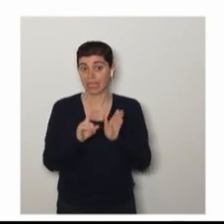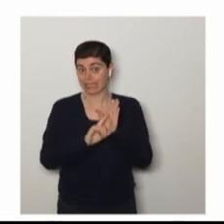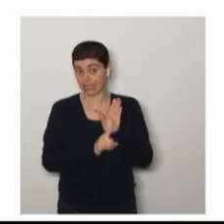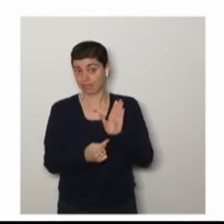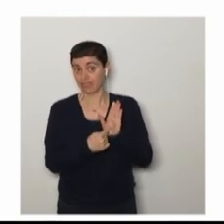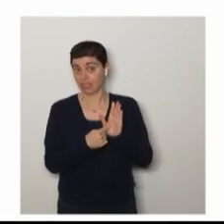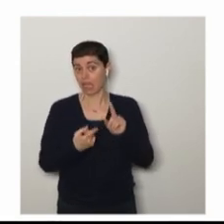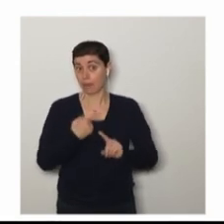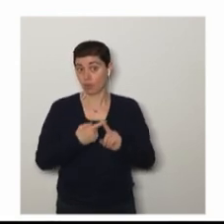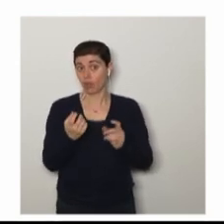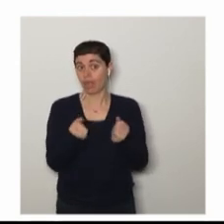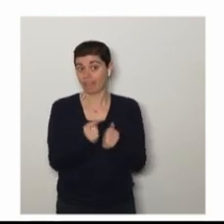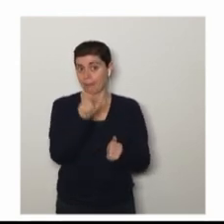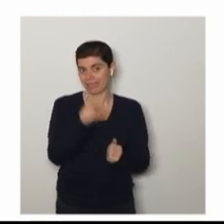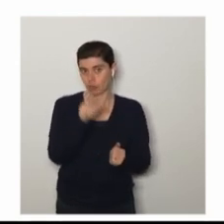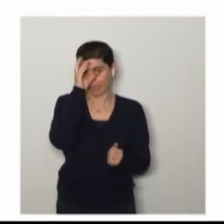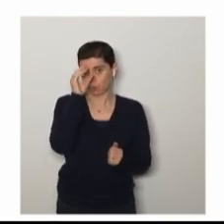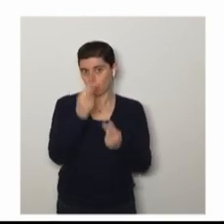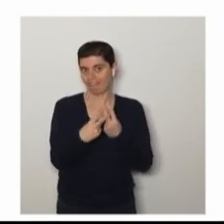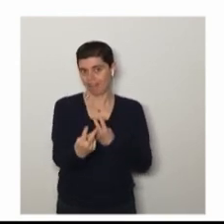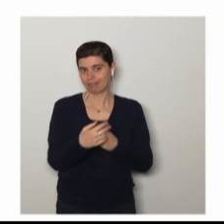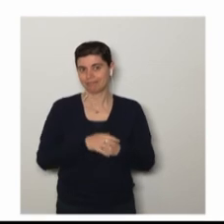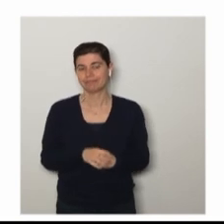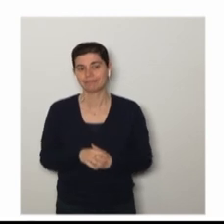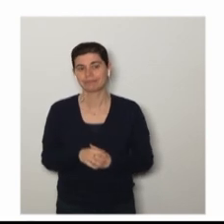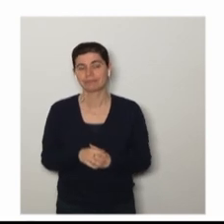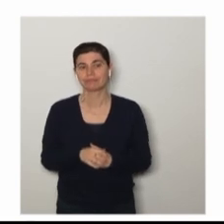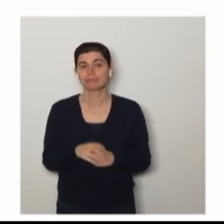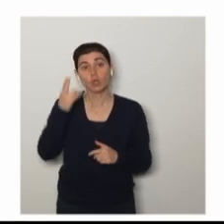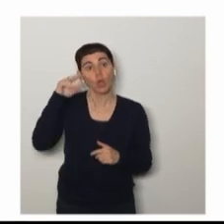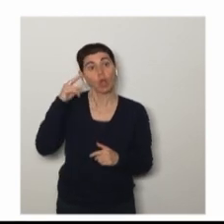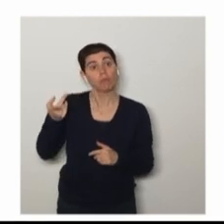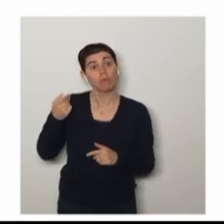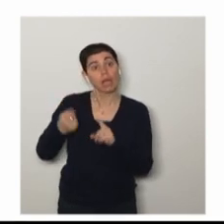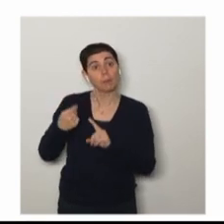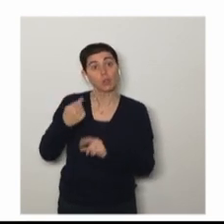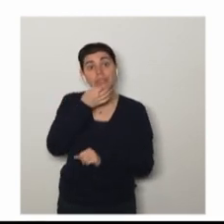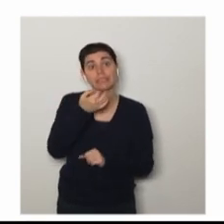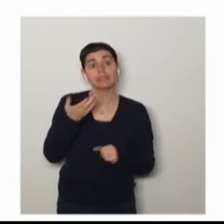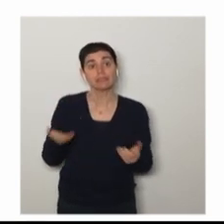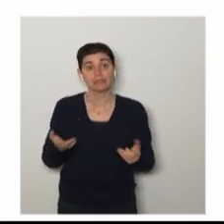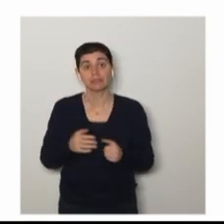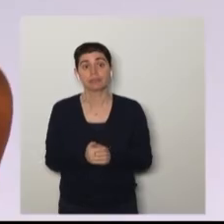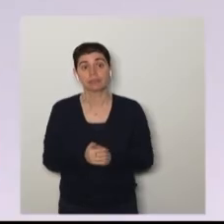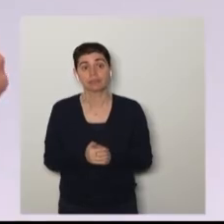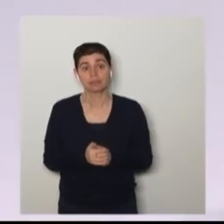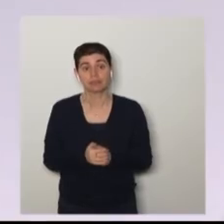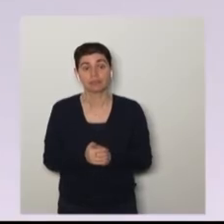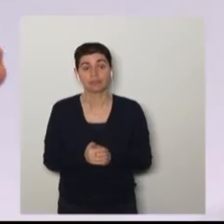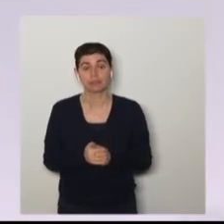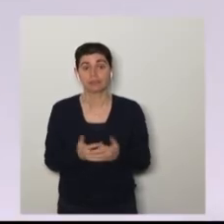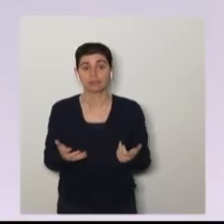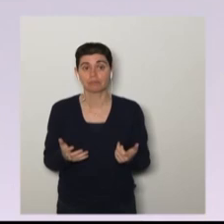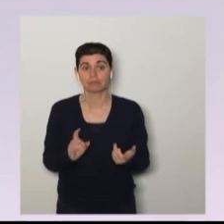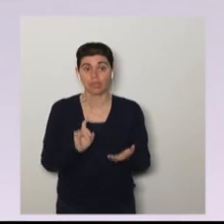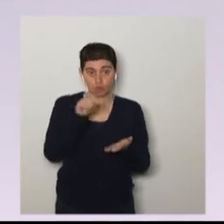it's very important what Europe says about what workplaces have to do. That's really important. It may